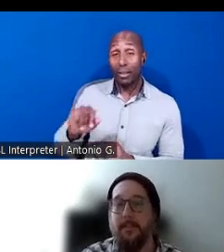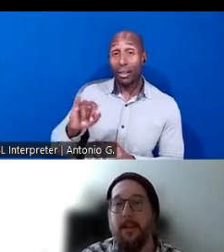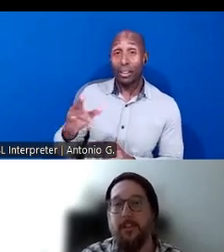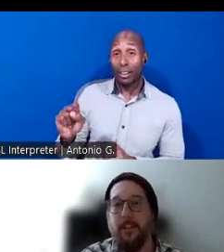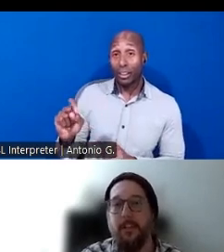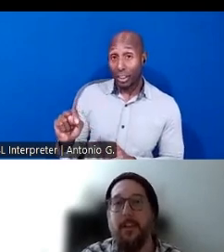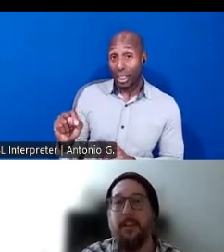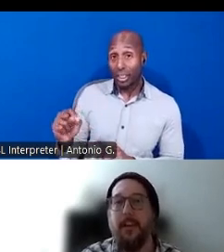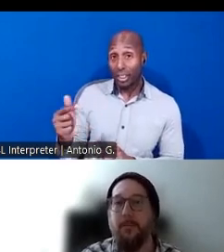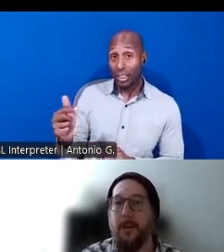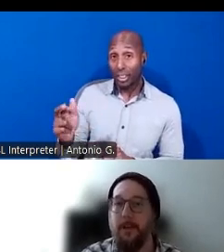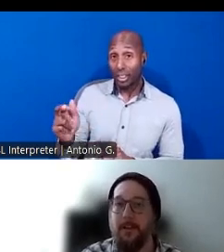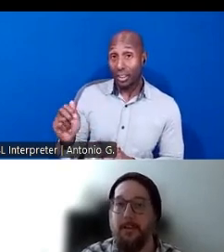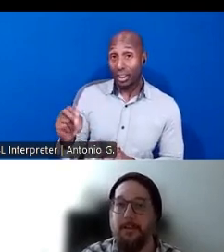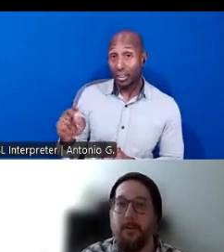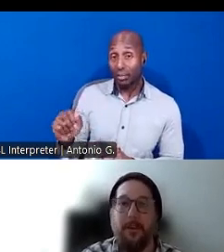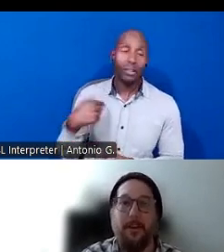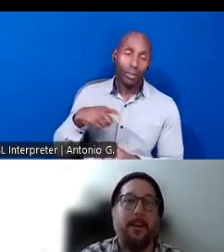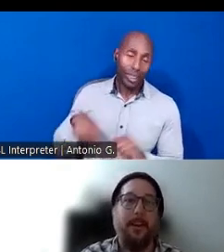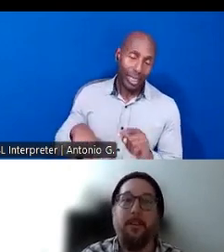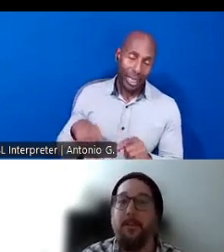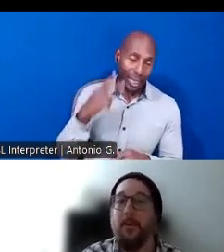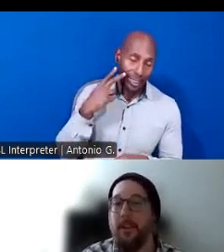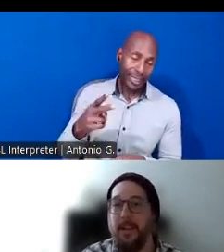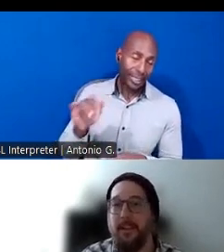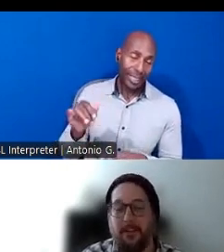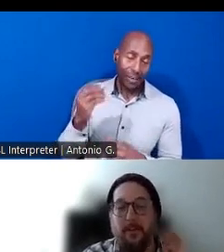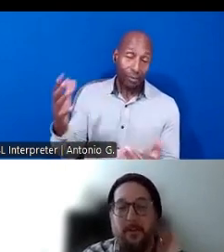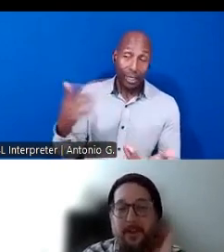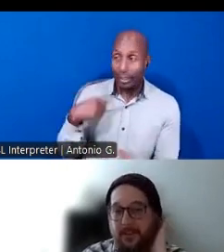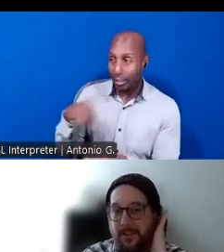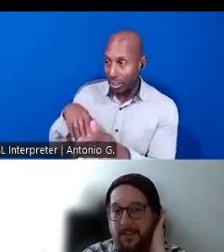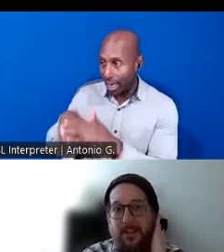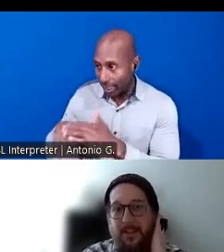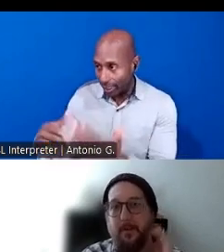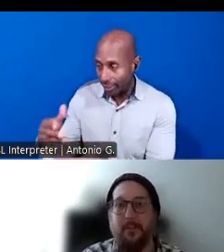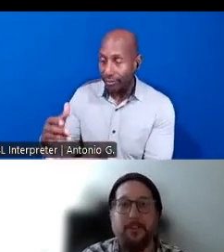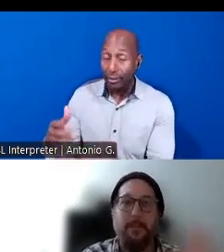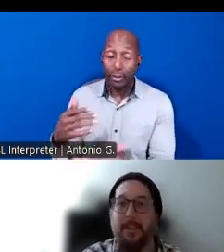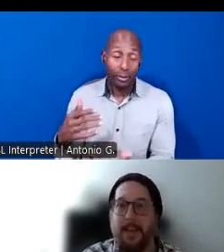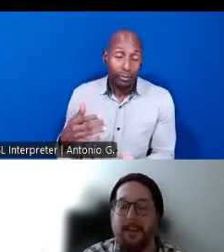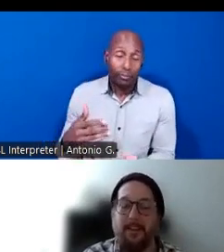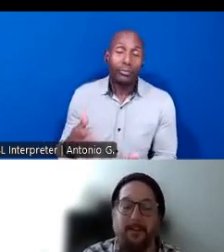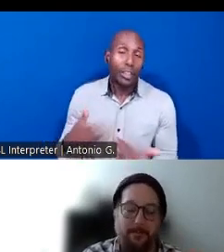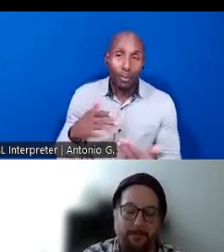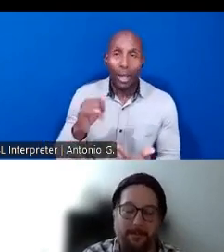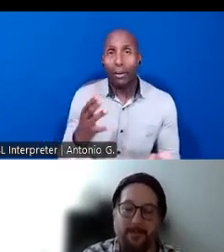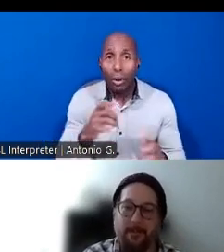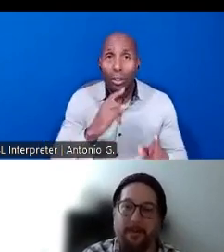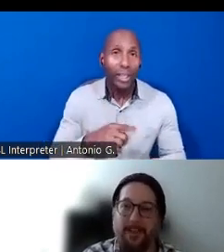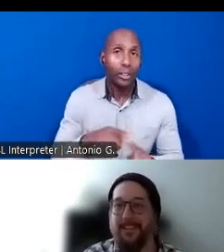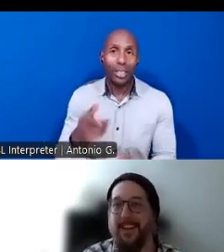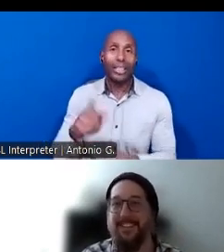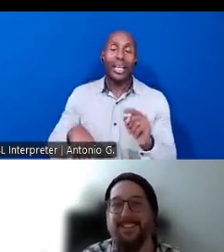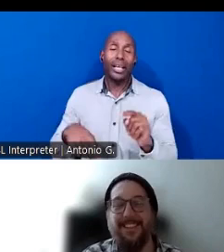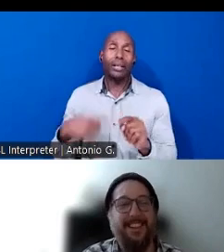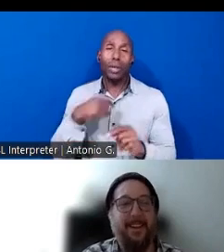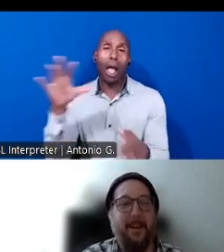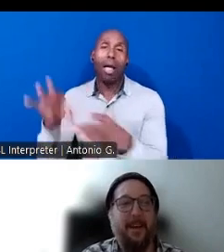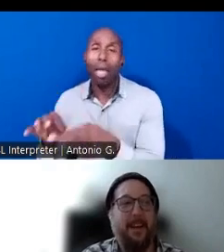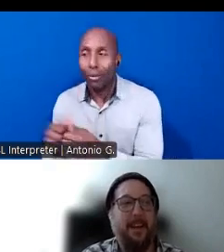the information that you might be looking for, even if we wanted to answer your question. We're just completely out of the loop. We